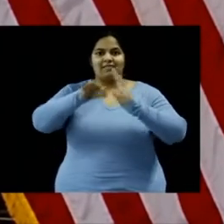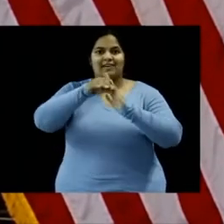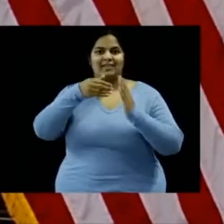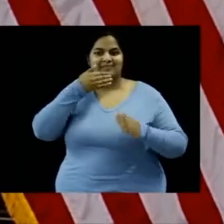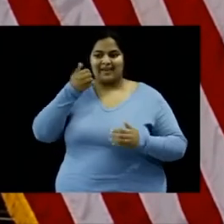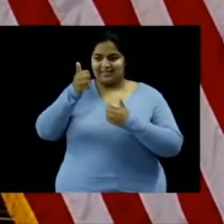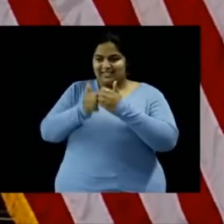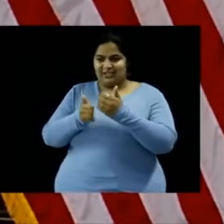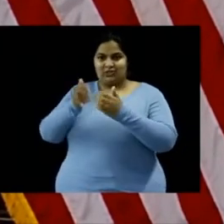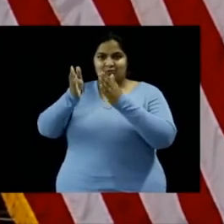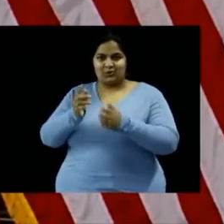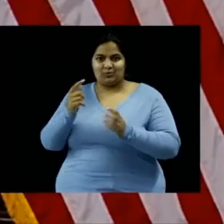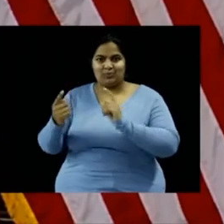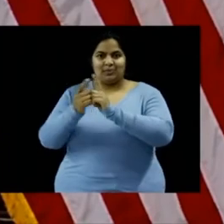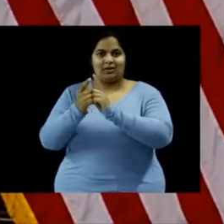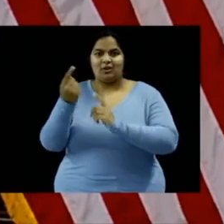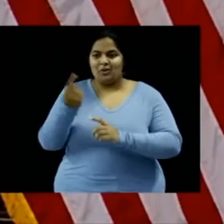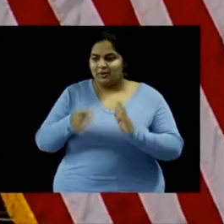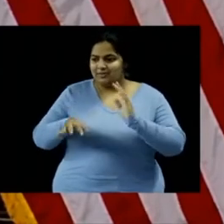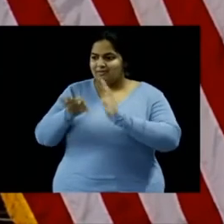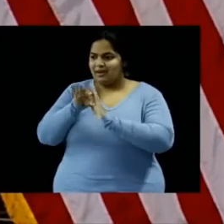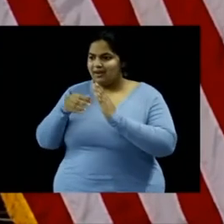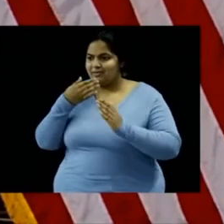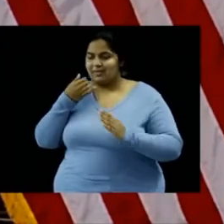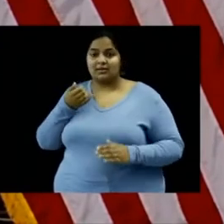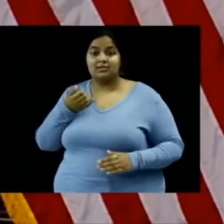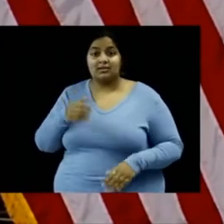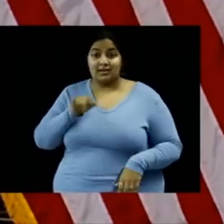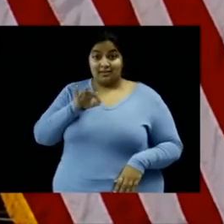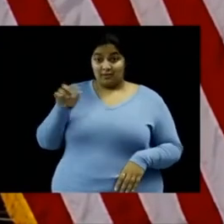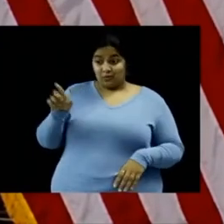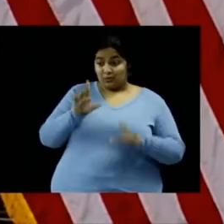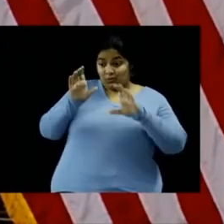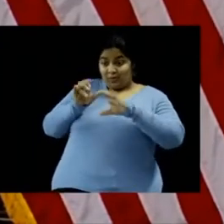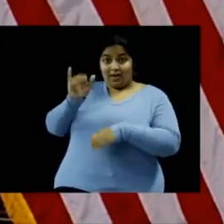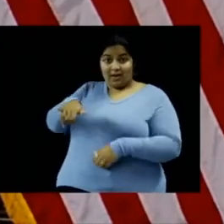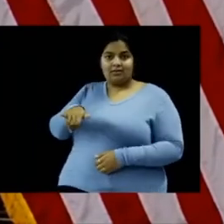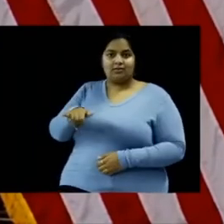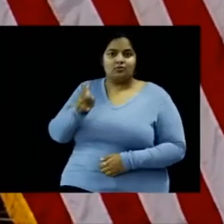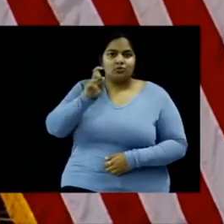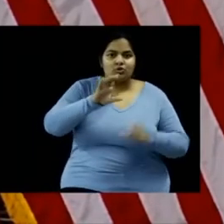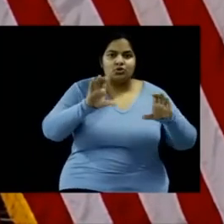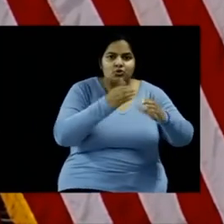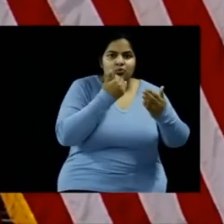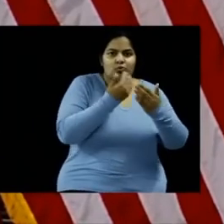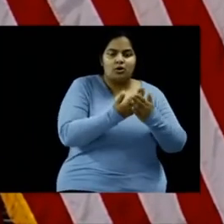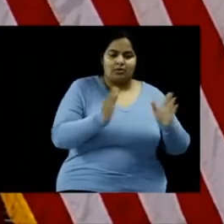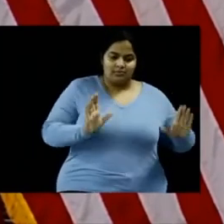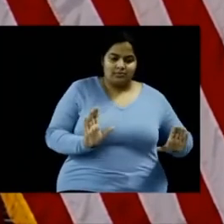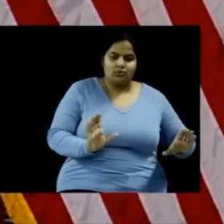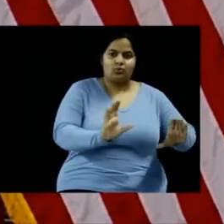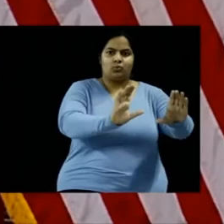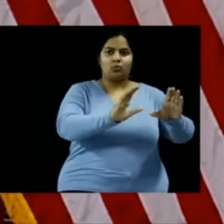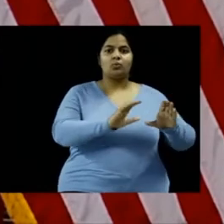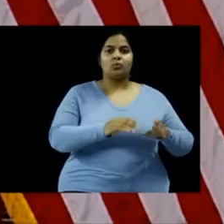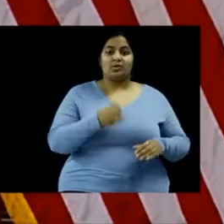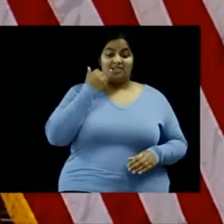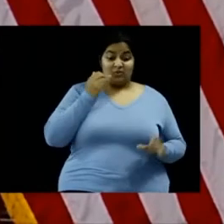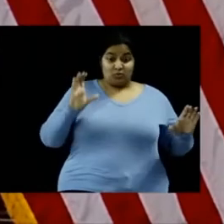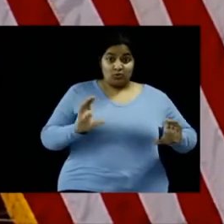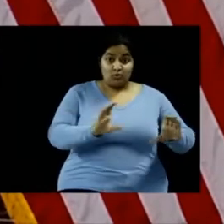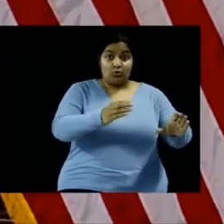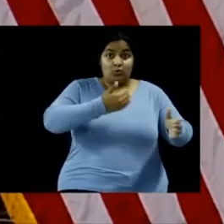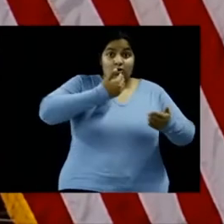people. Always seek the best, and as you do that, you should do good. When we do good, good things happen to